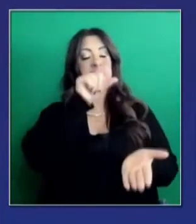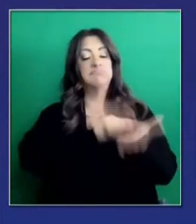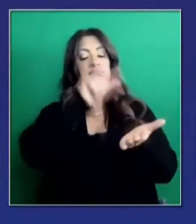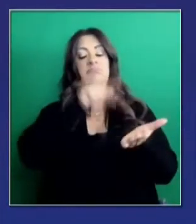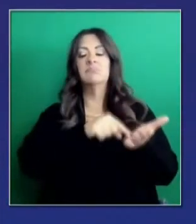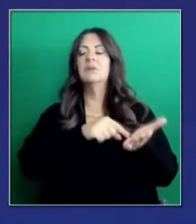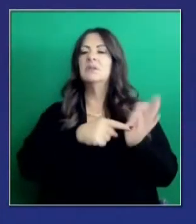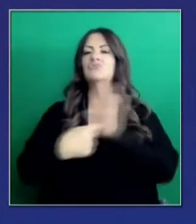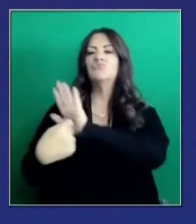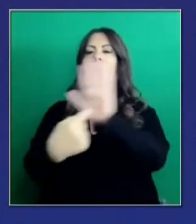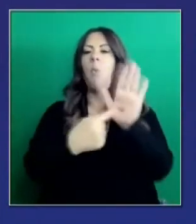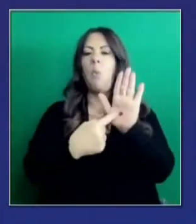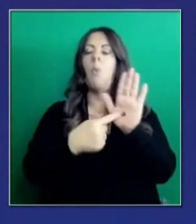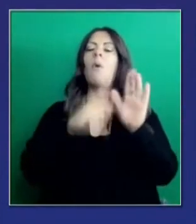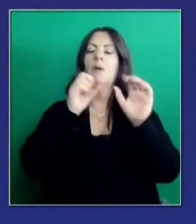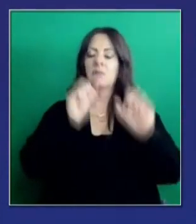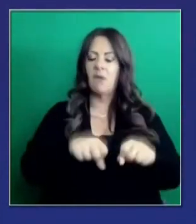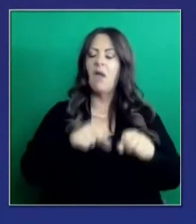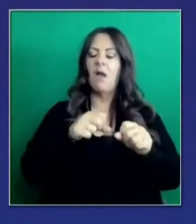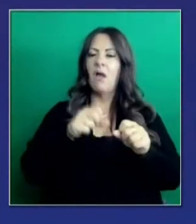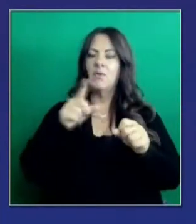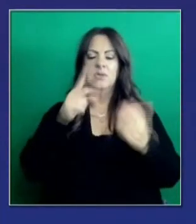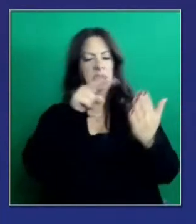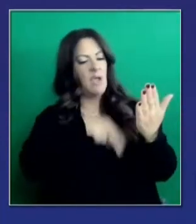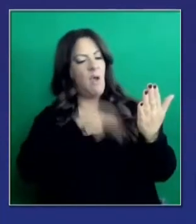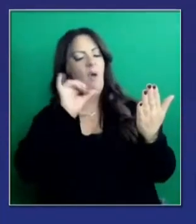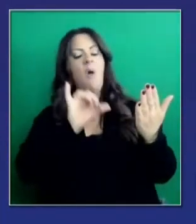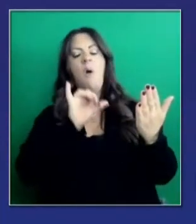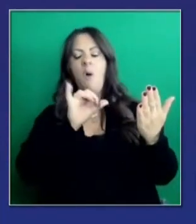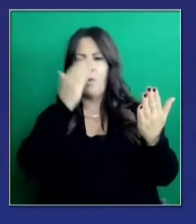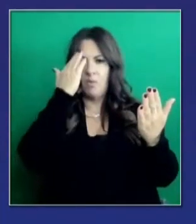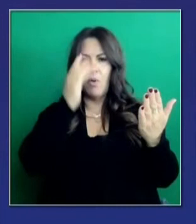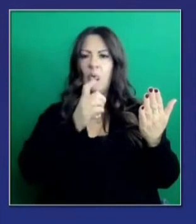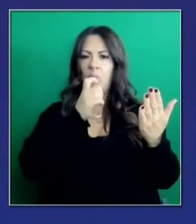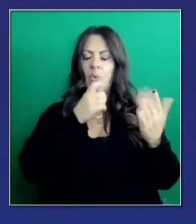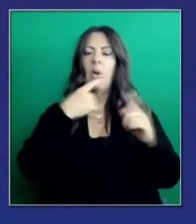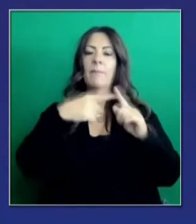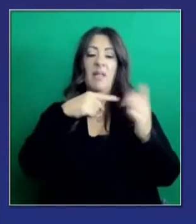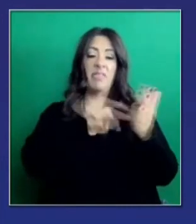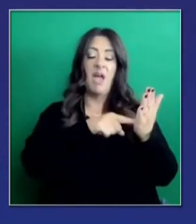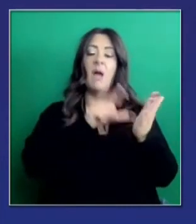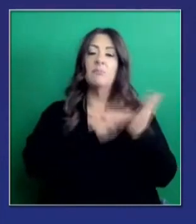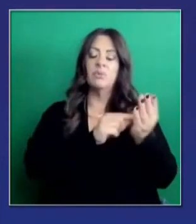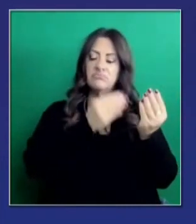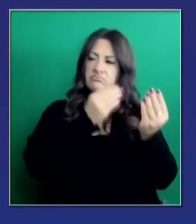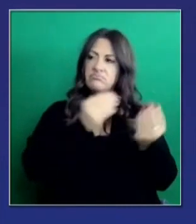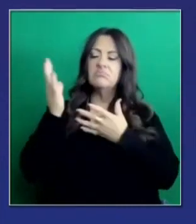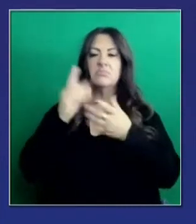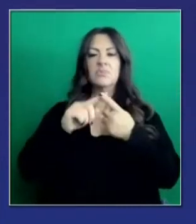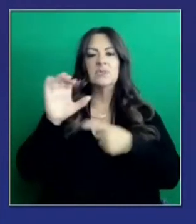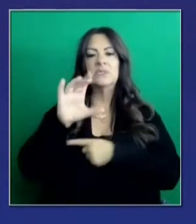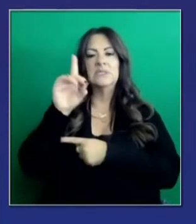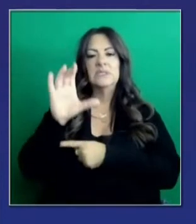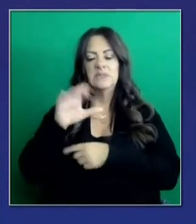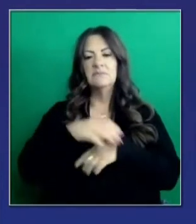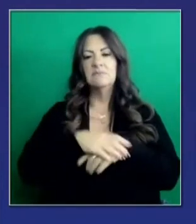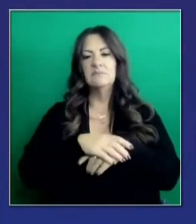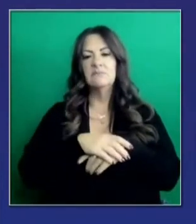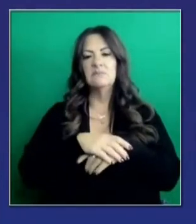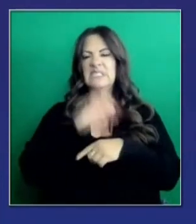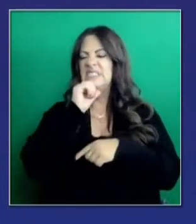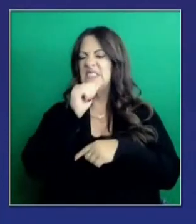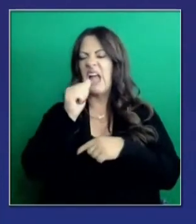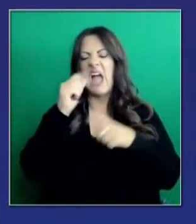and reflected in our nightly news. That said, the idea is not very complicated. We want to provide